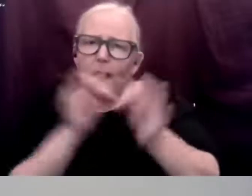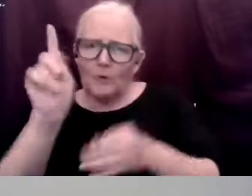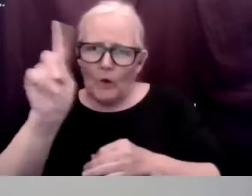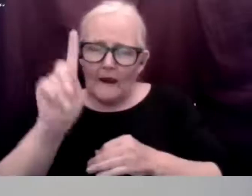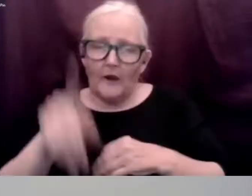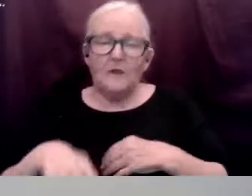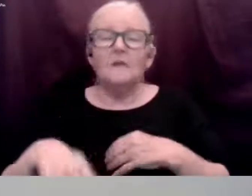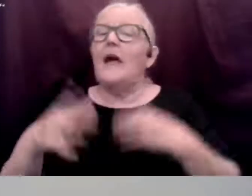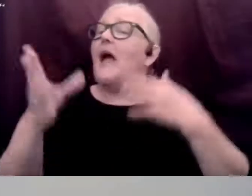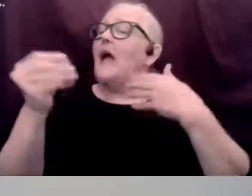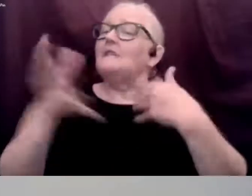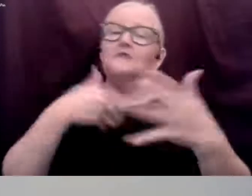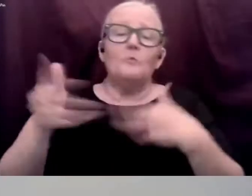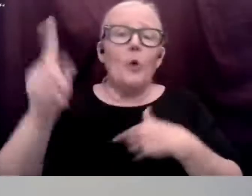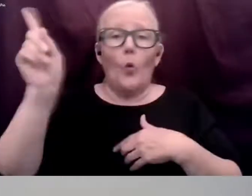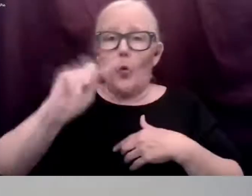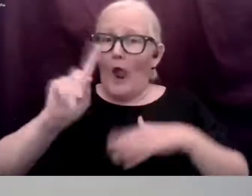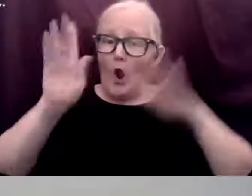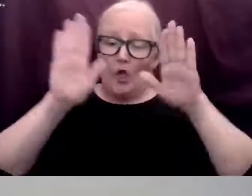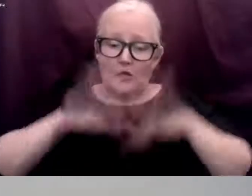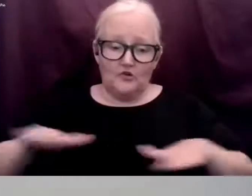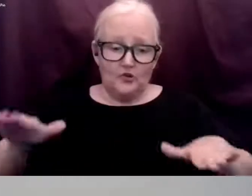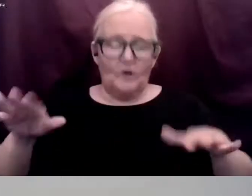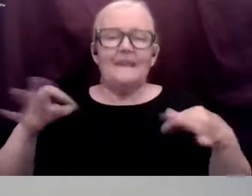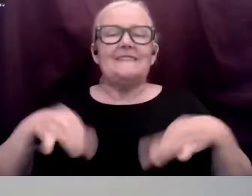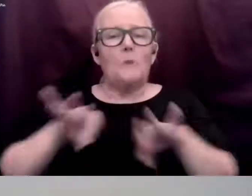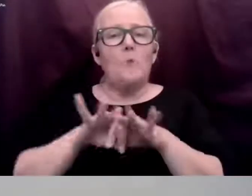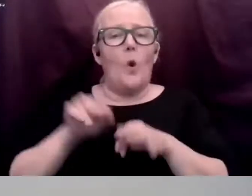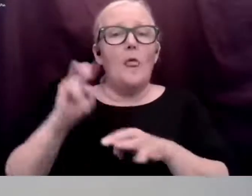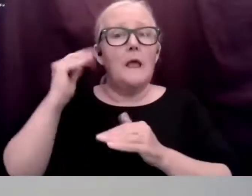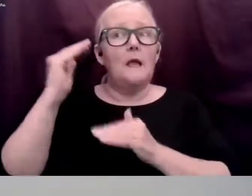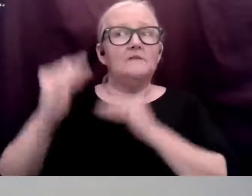be picked up by their grown-ups by 11:45.